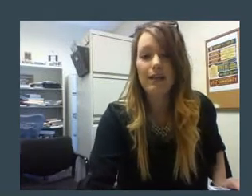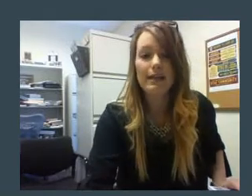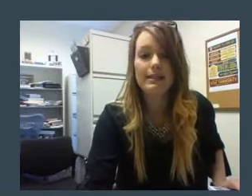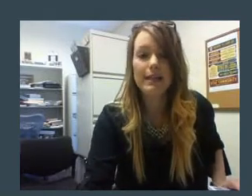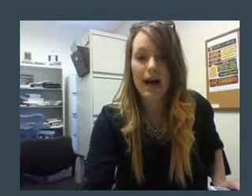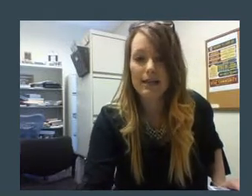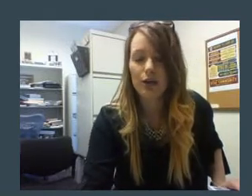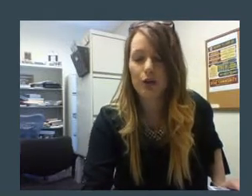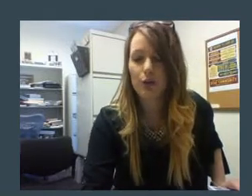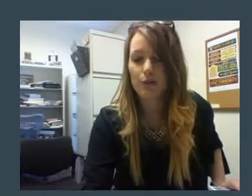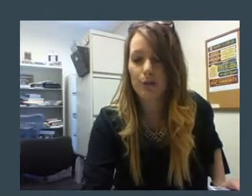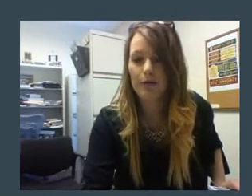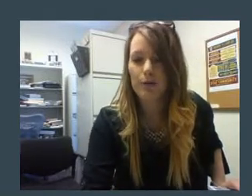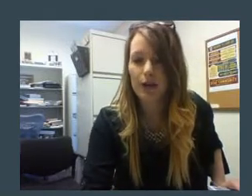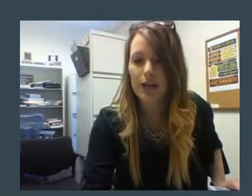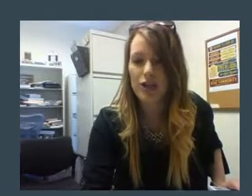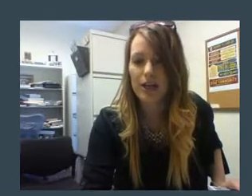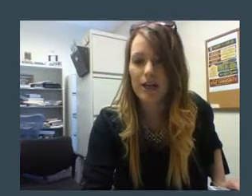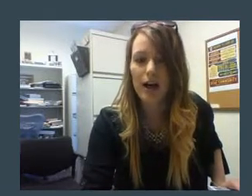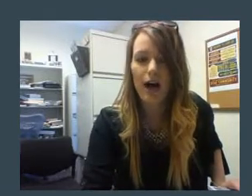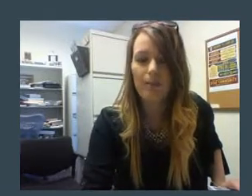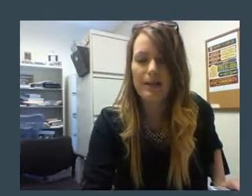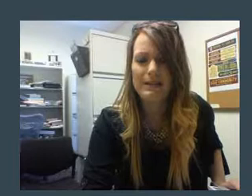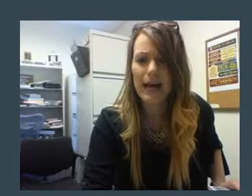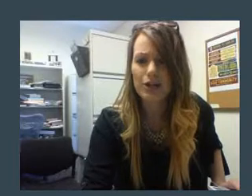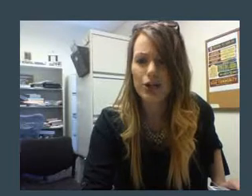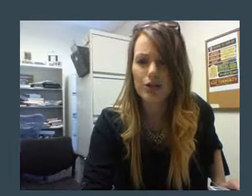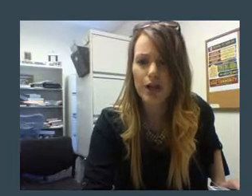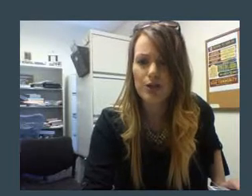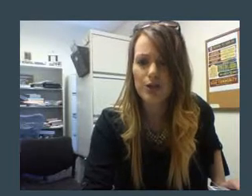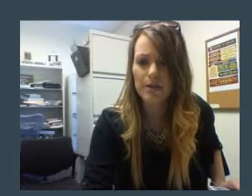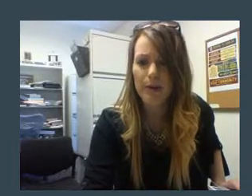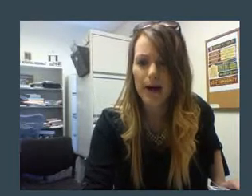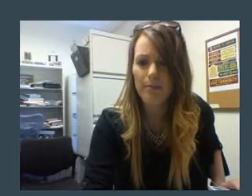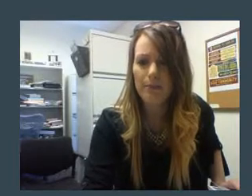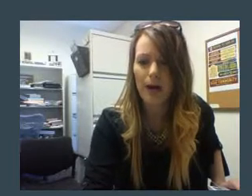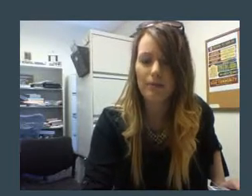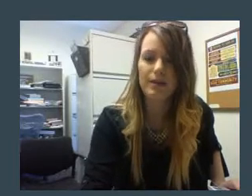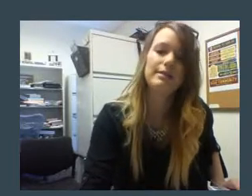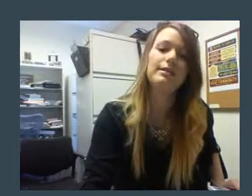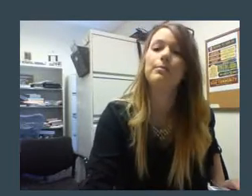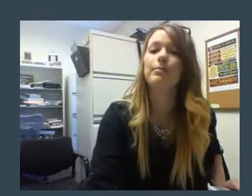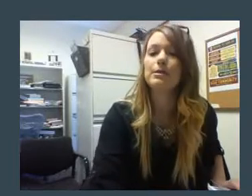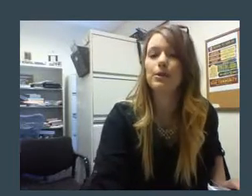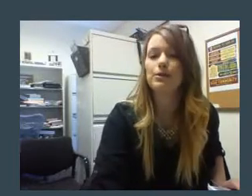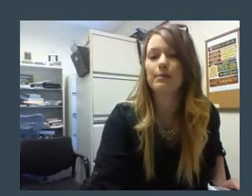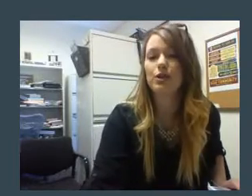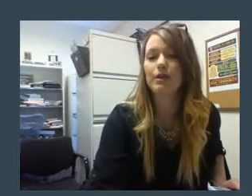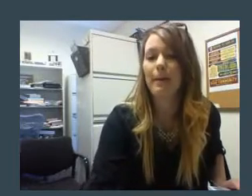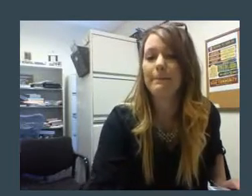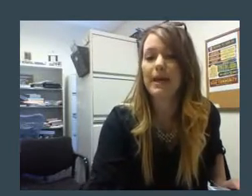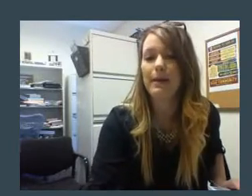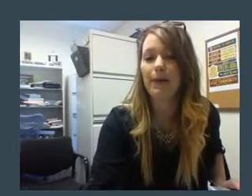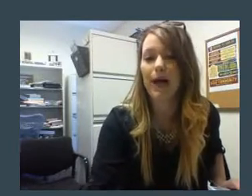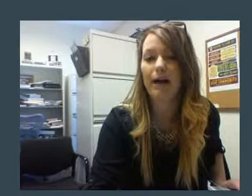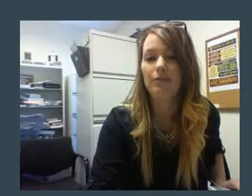ASL is not a crude form of communication. It's not just gestures in line. This is a misperception